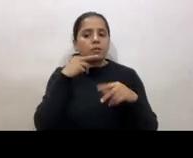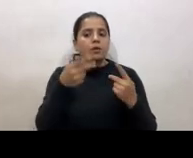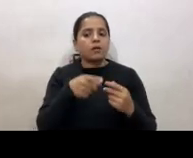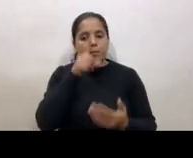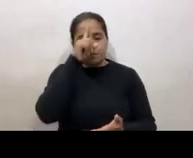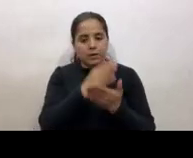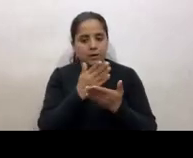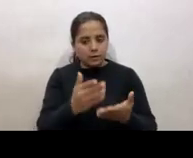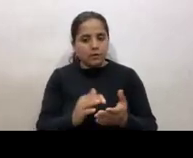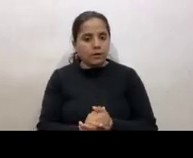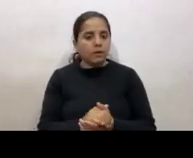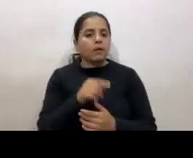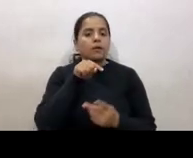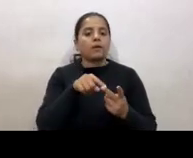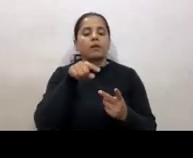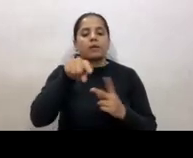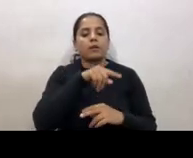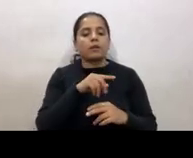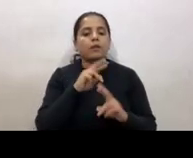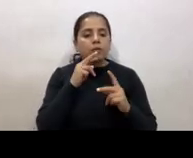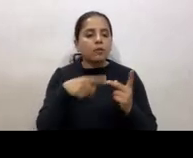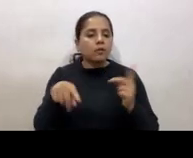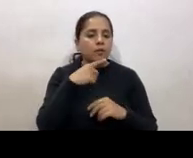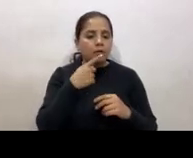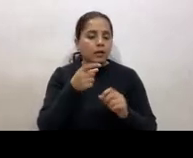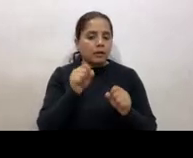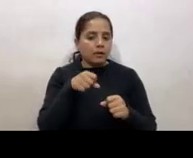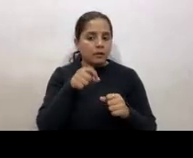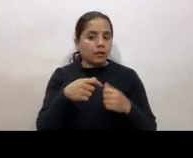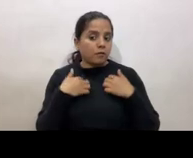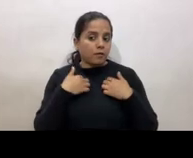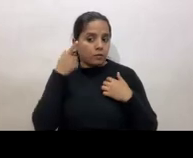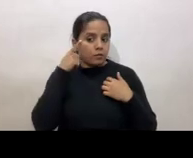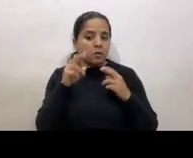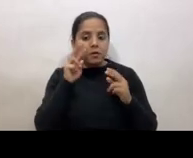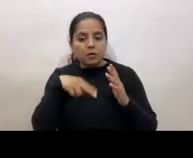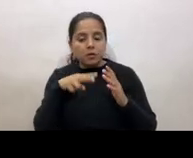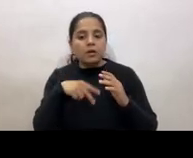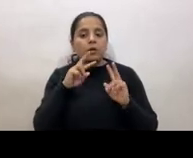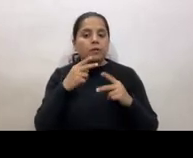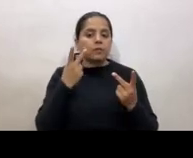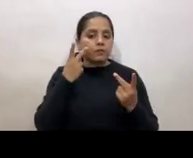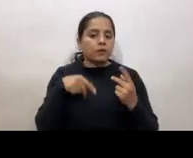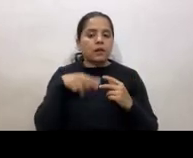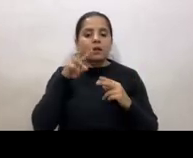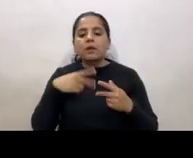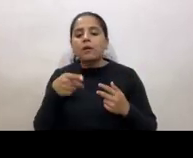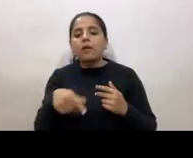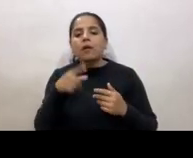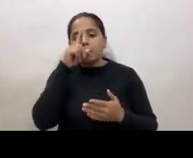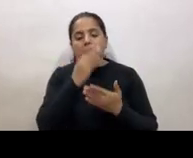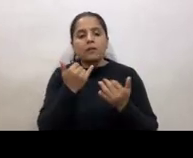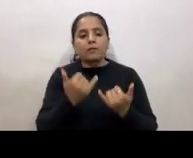belief. So far, the responses are really nuanced and it's interesting to read the responses. So let me read this belief for you